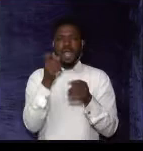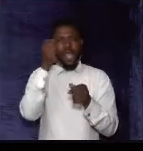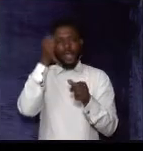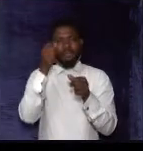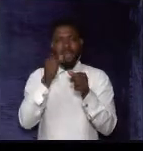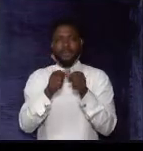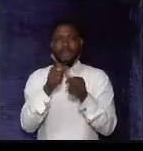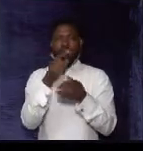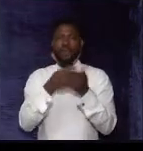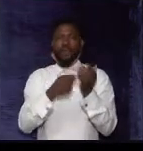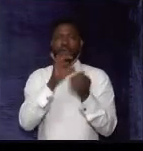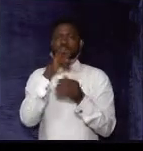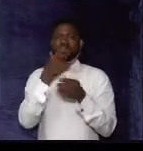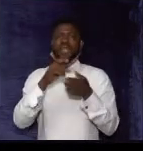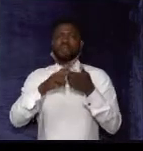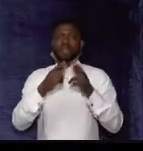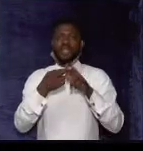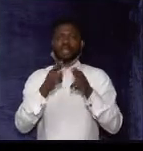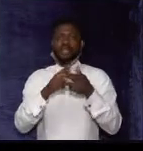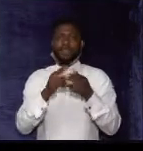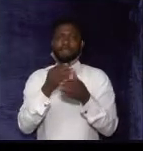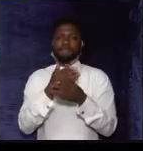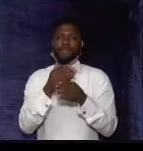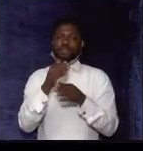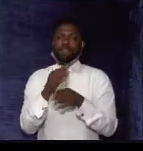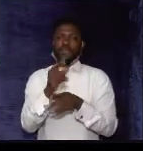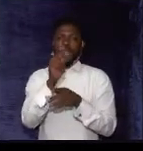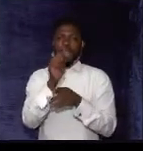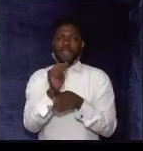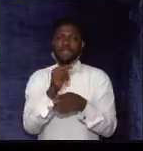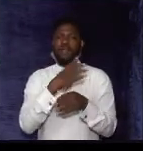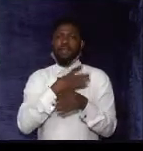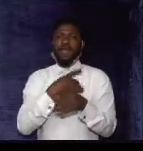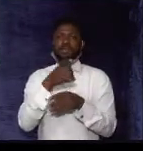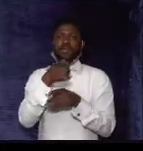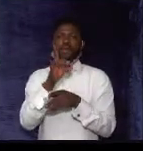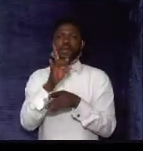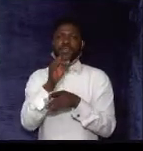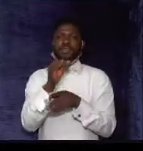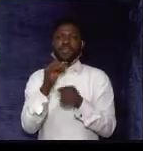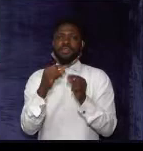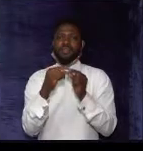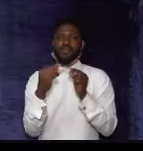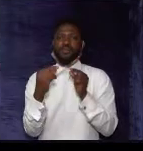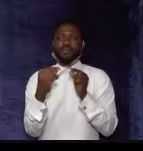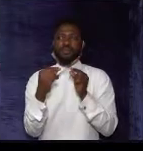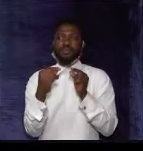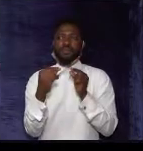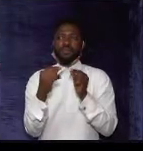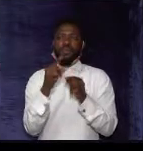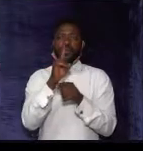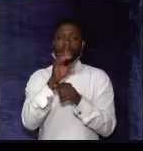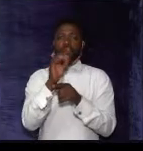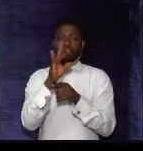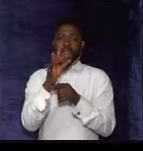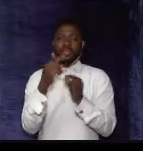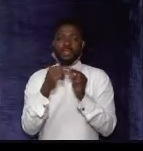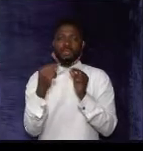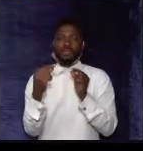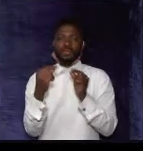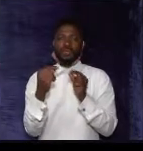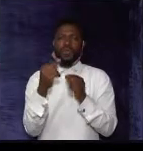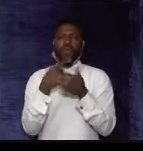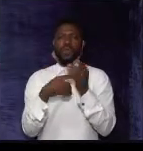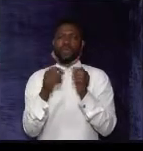degrees. Now, remember, what is the relationship between N and 108 degrees?